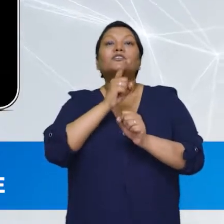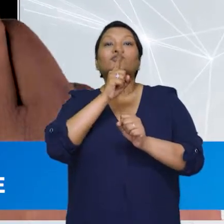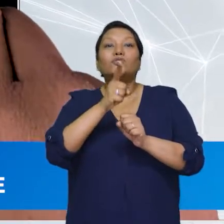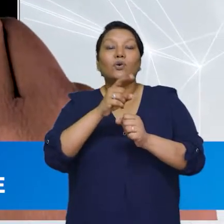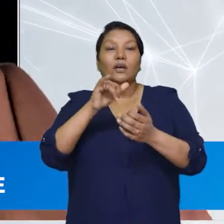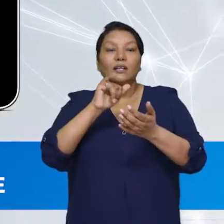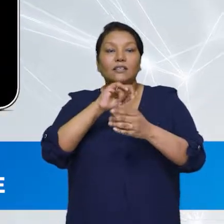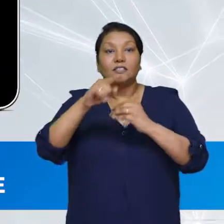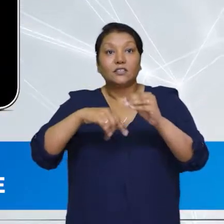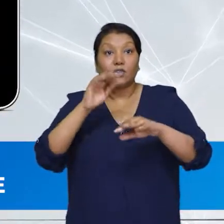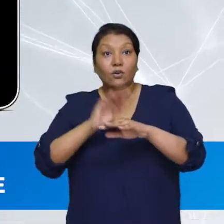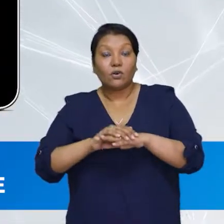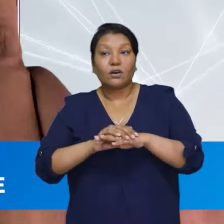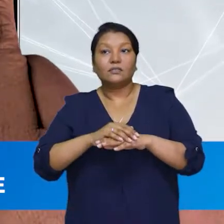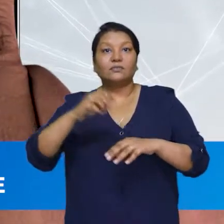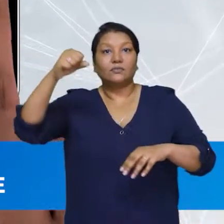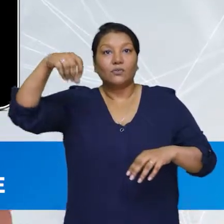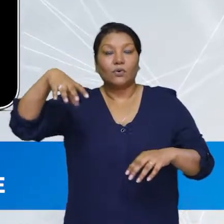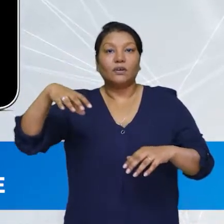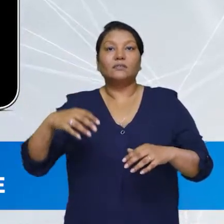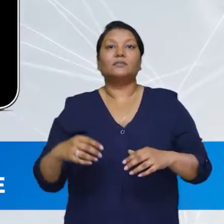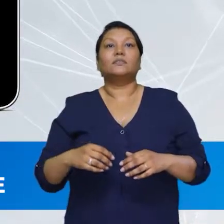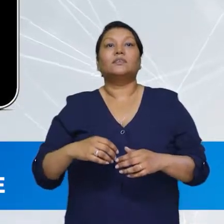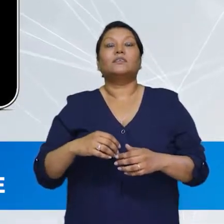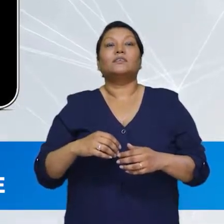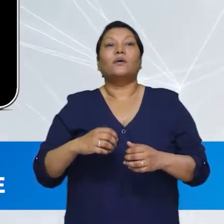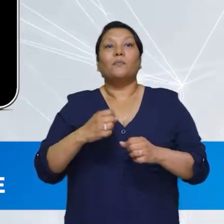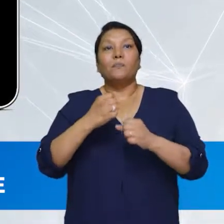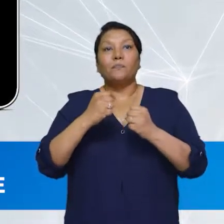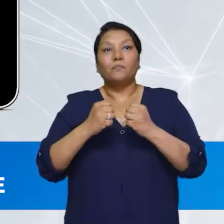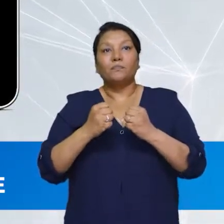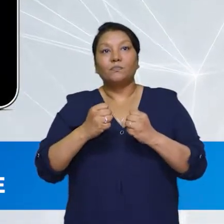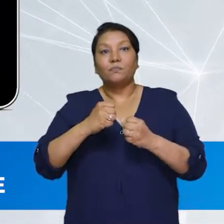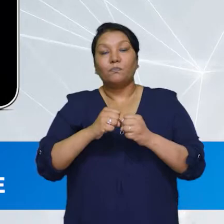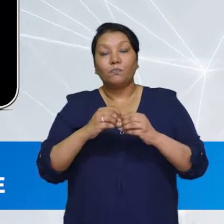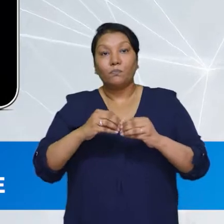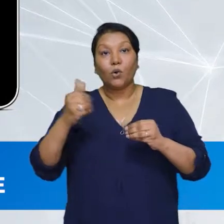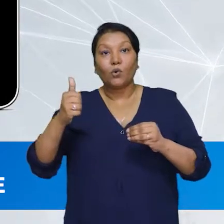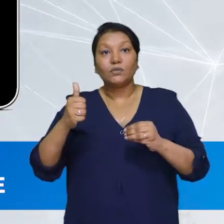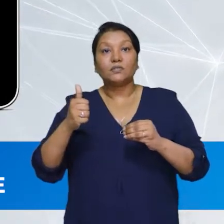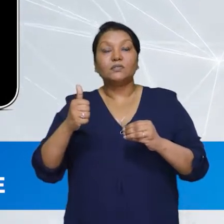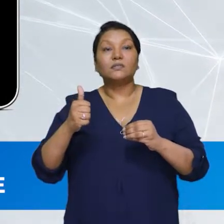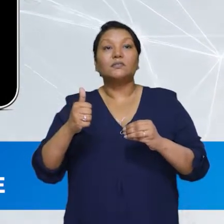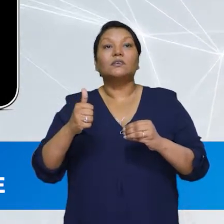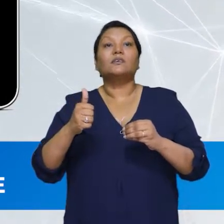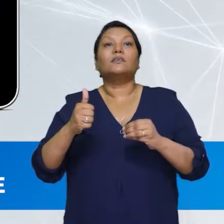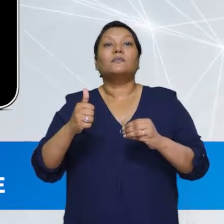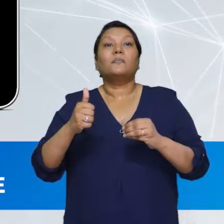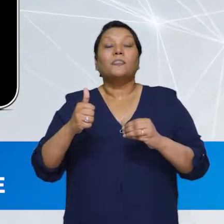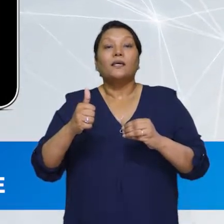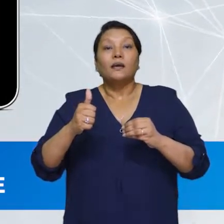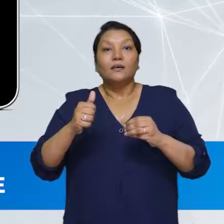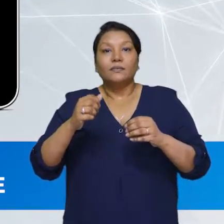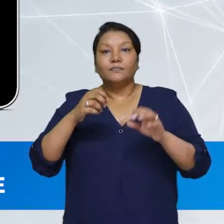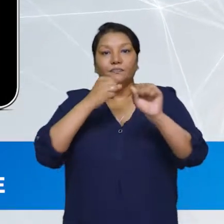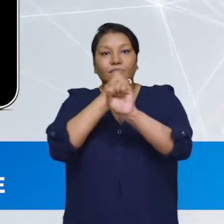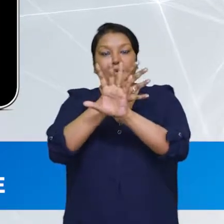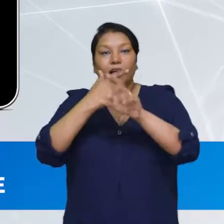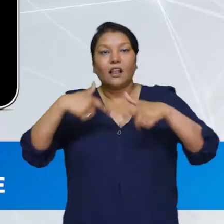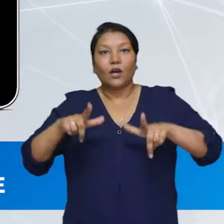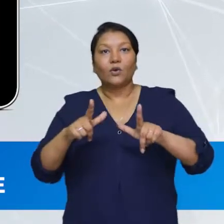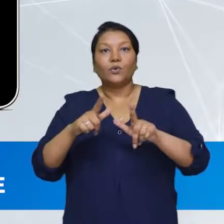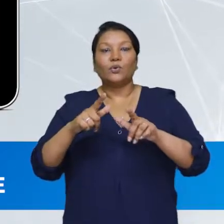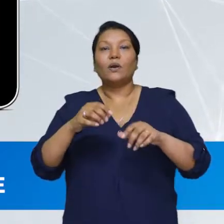While many apps can be used for video conferencing, the following features are common across all. Turning your mic on